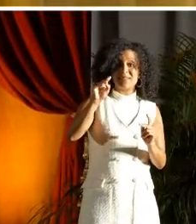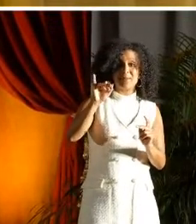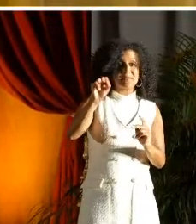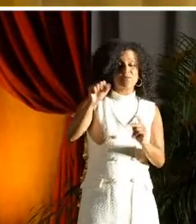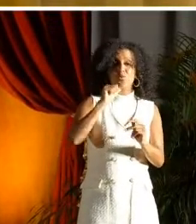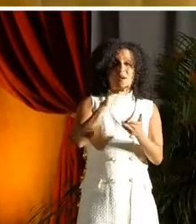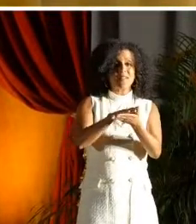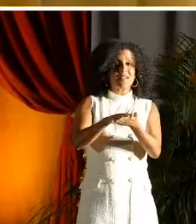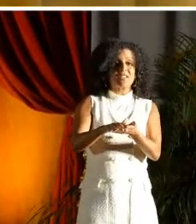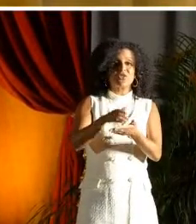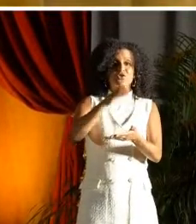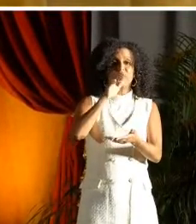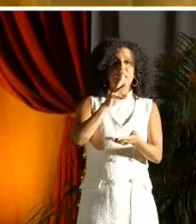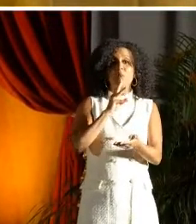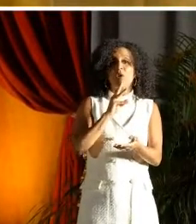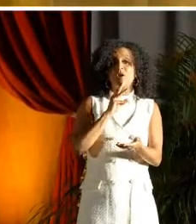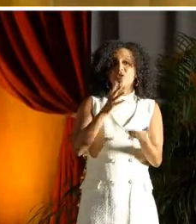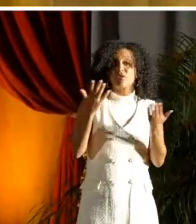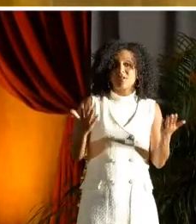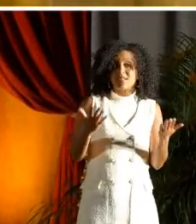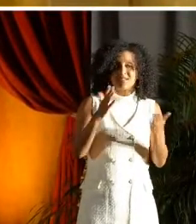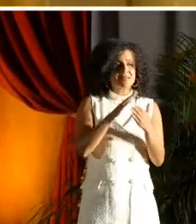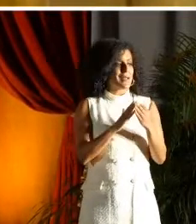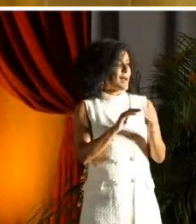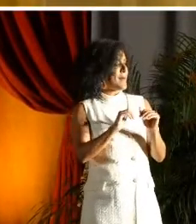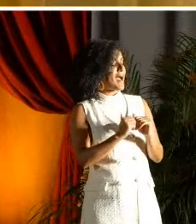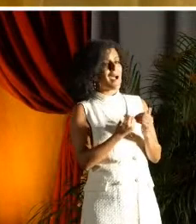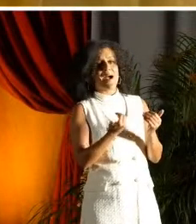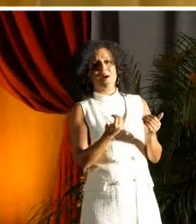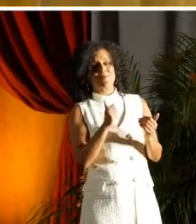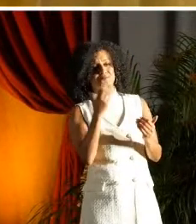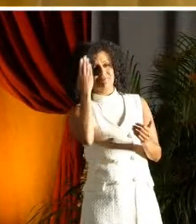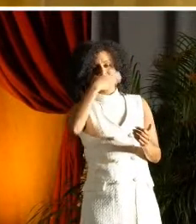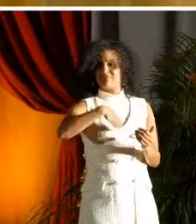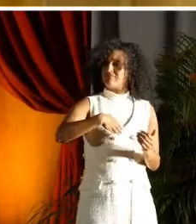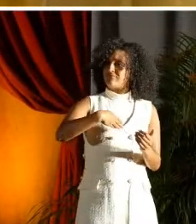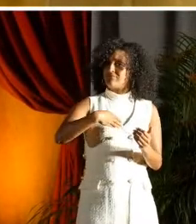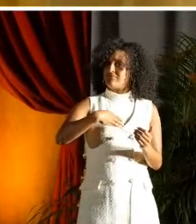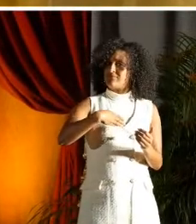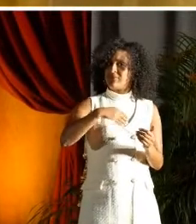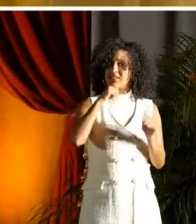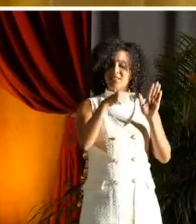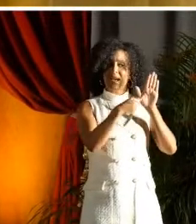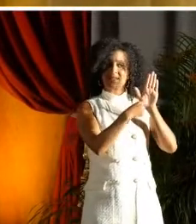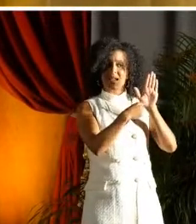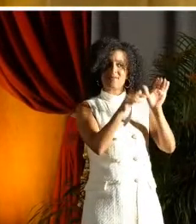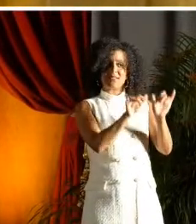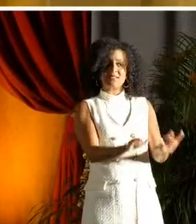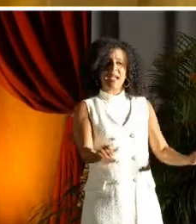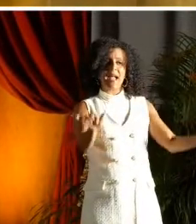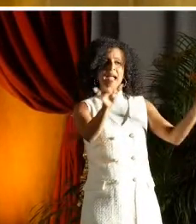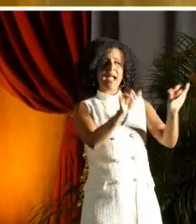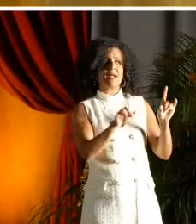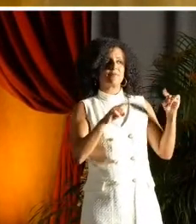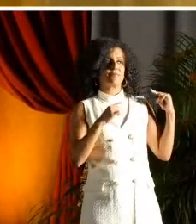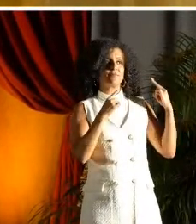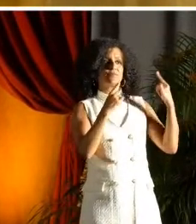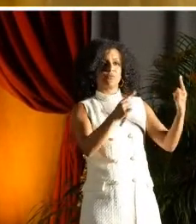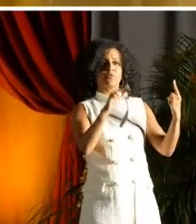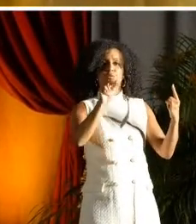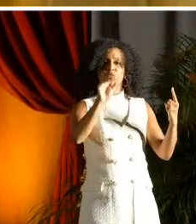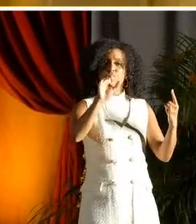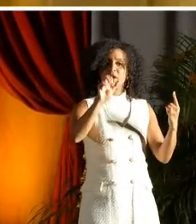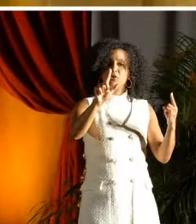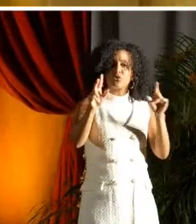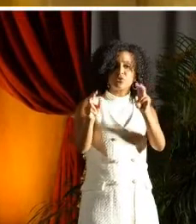clean drinking water, and somehow that's not seen by some as the same racial issue? So